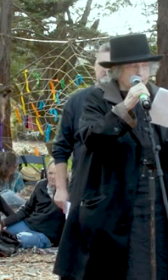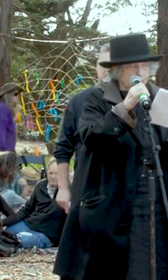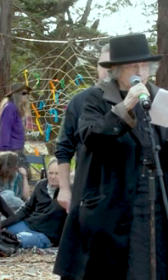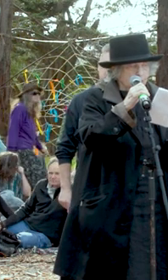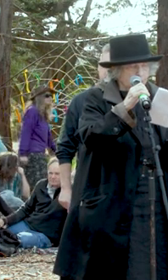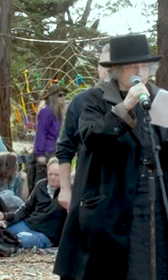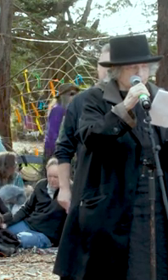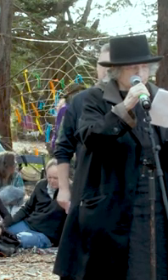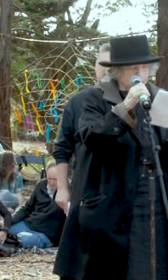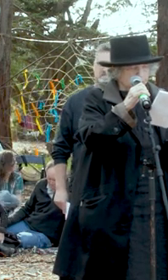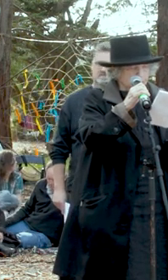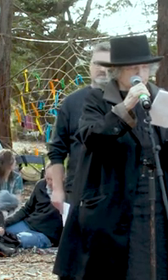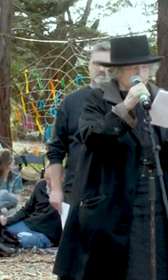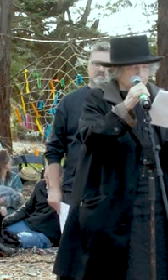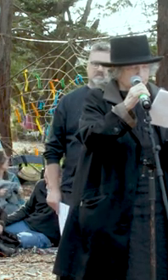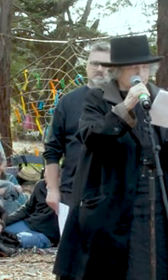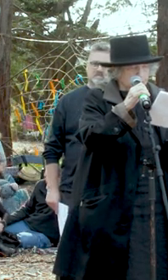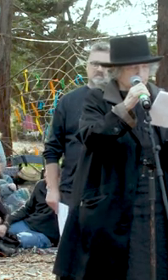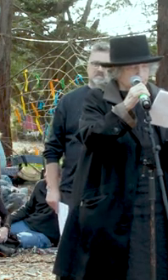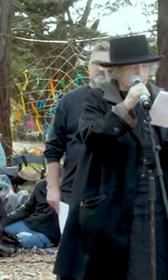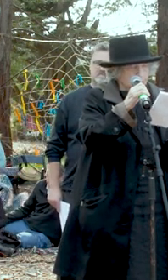Connie Carstens.